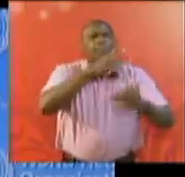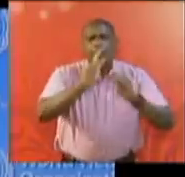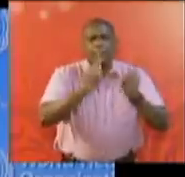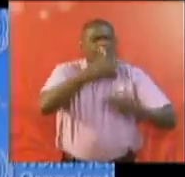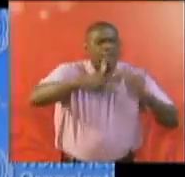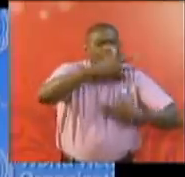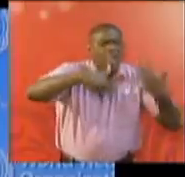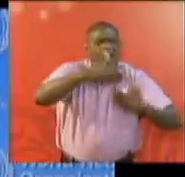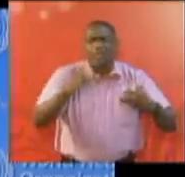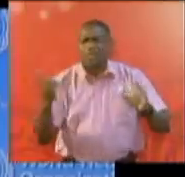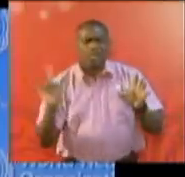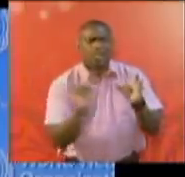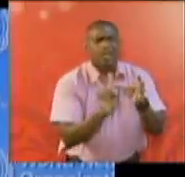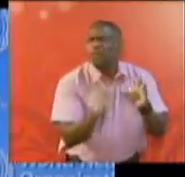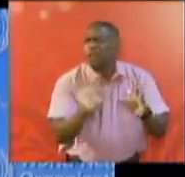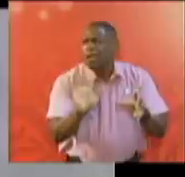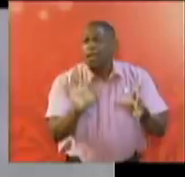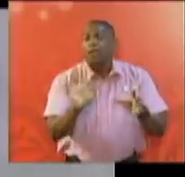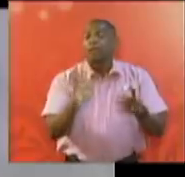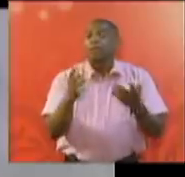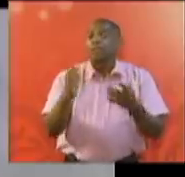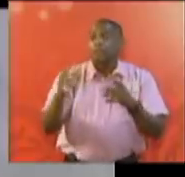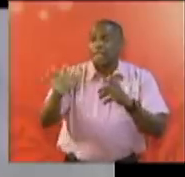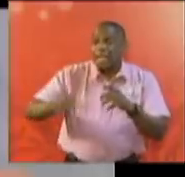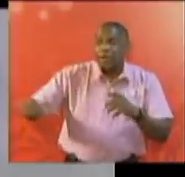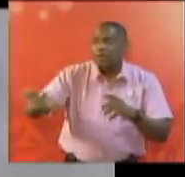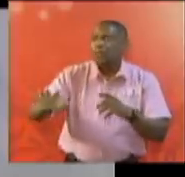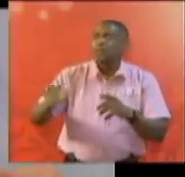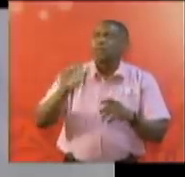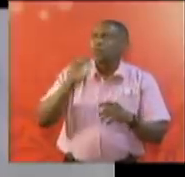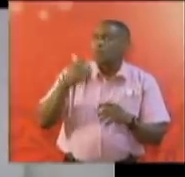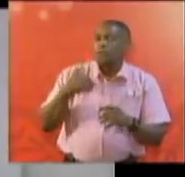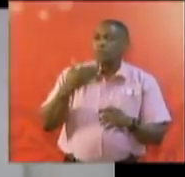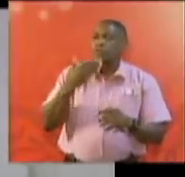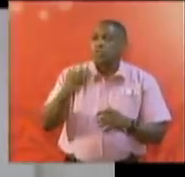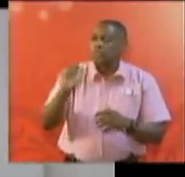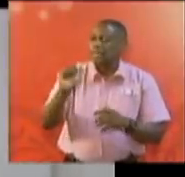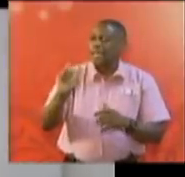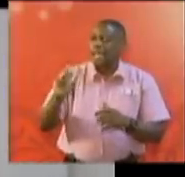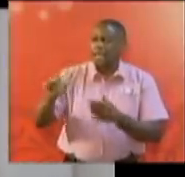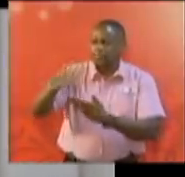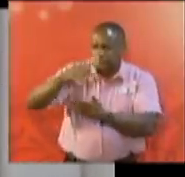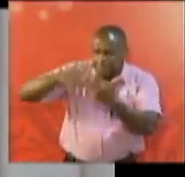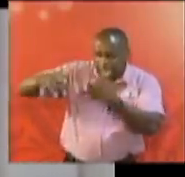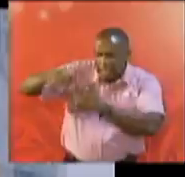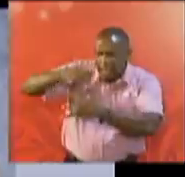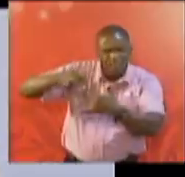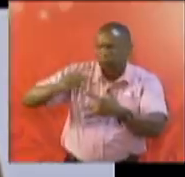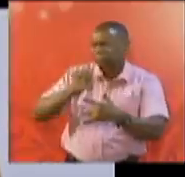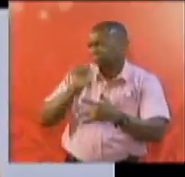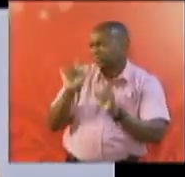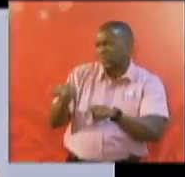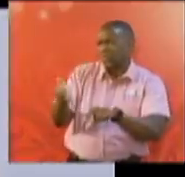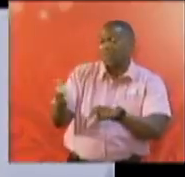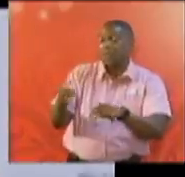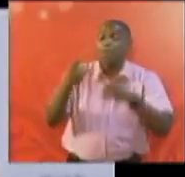avoid enclosed settings that have poor ventilation. You can clean your hands. You can practice respiratory etiquette. You can wear a